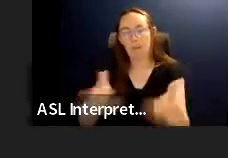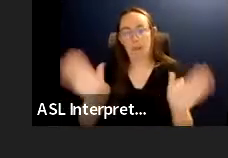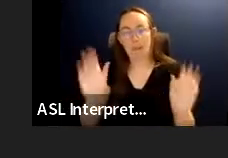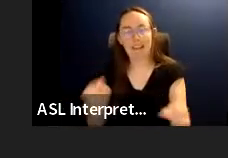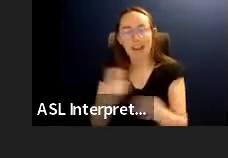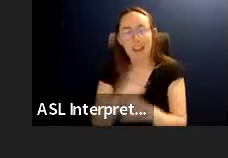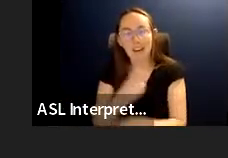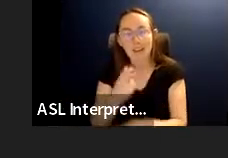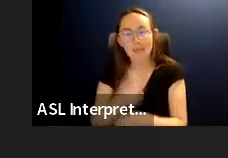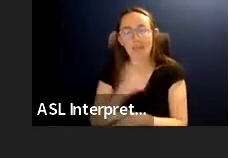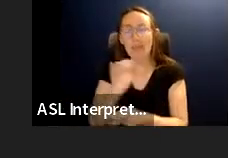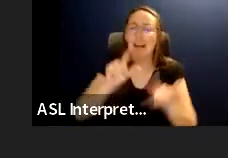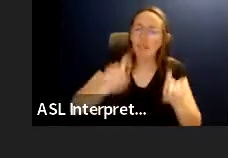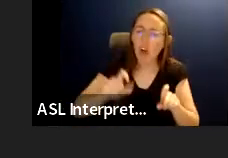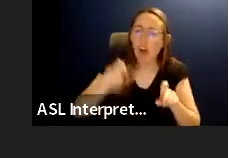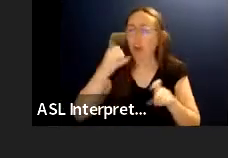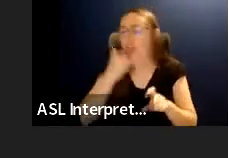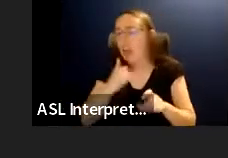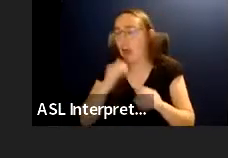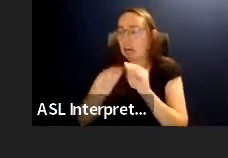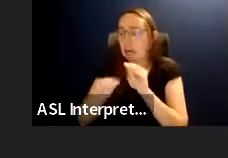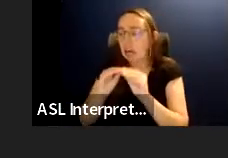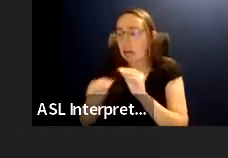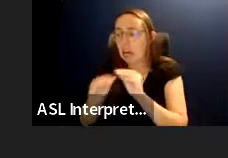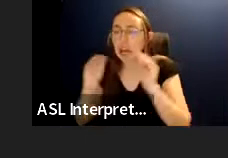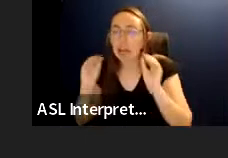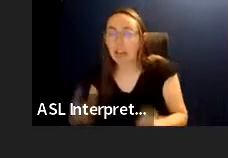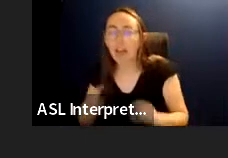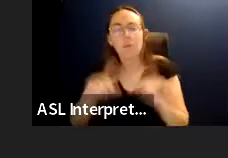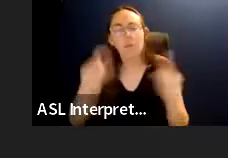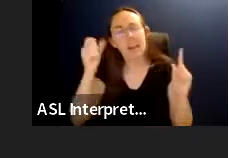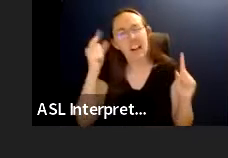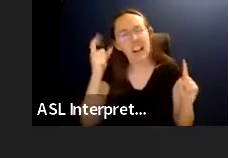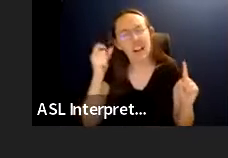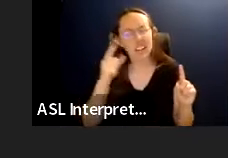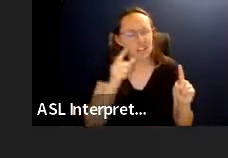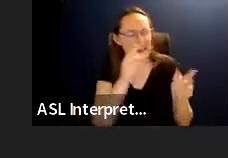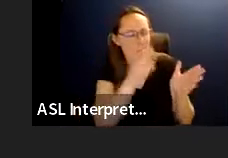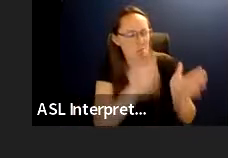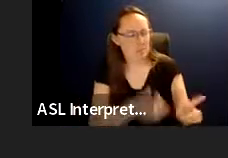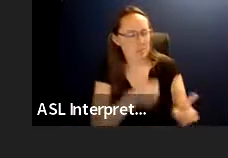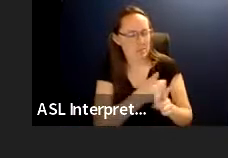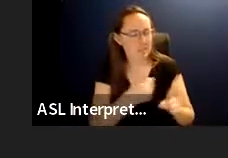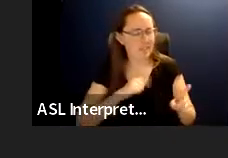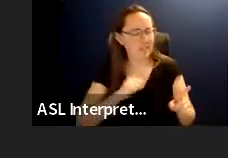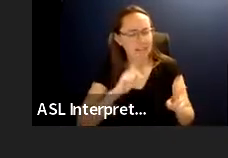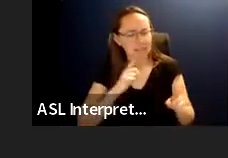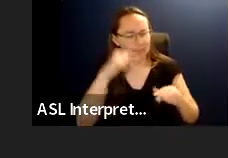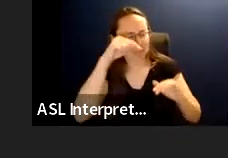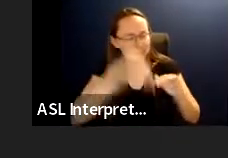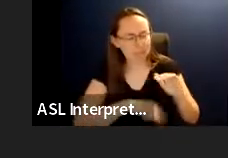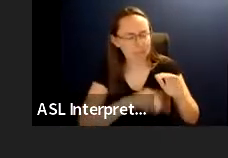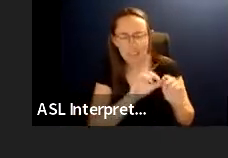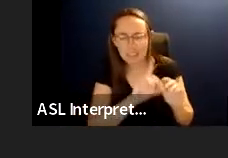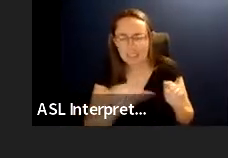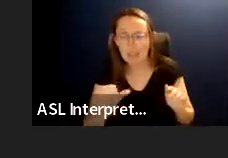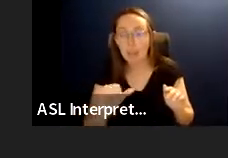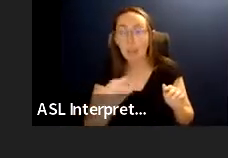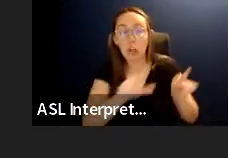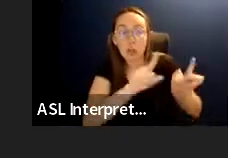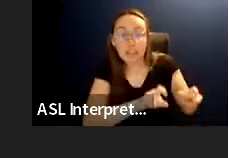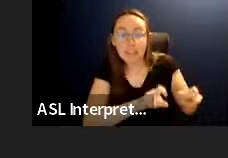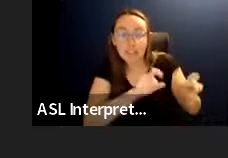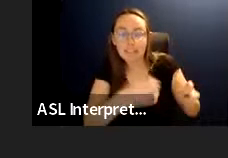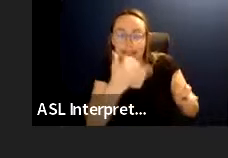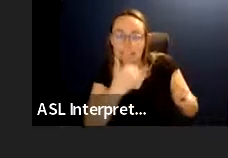significant disability, you start doing the trial and error. But if you learn how to make things very, very